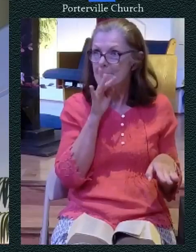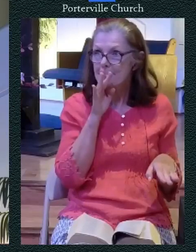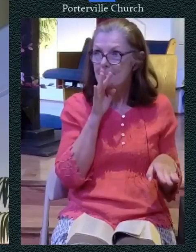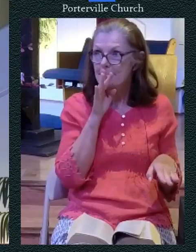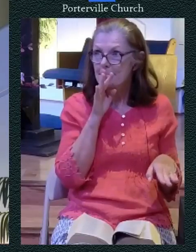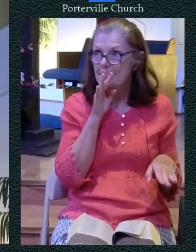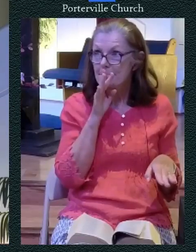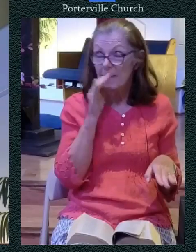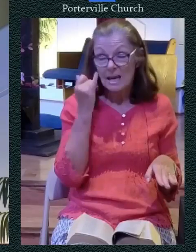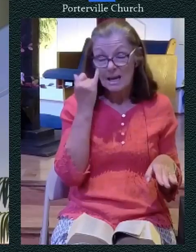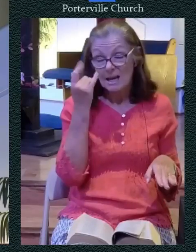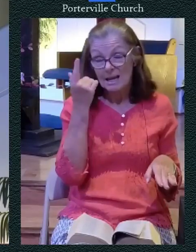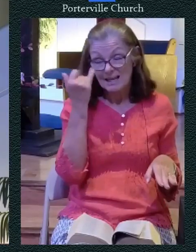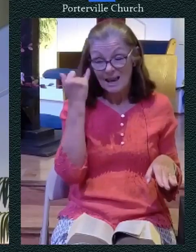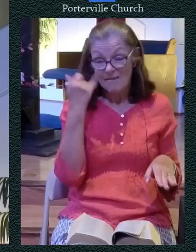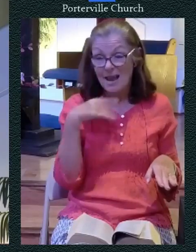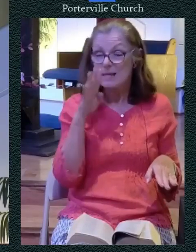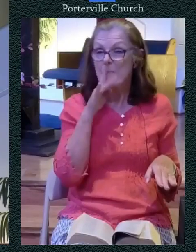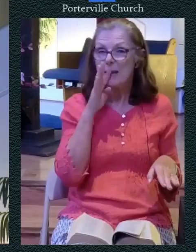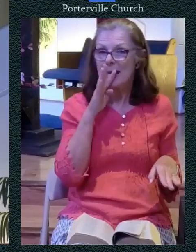speak.